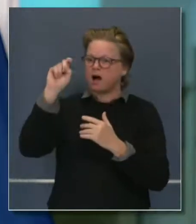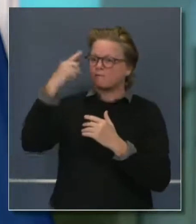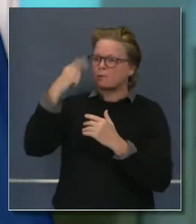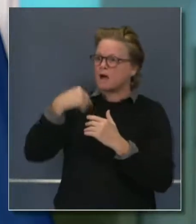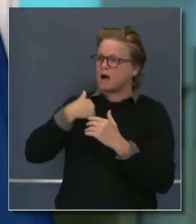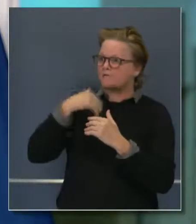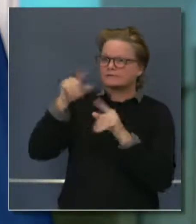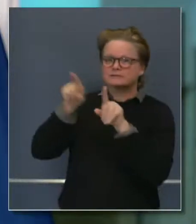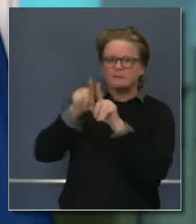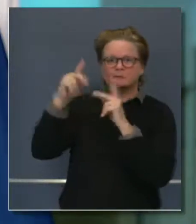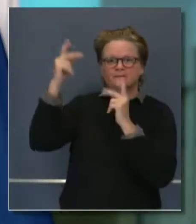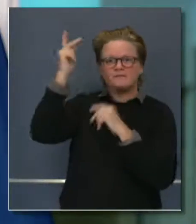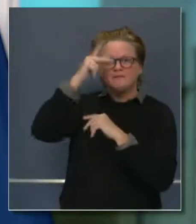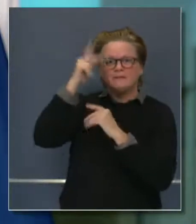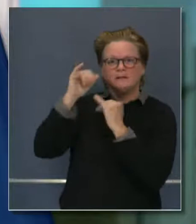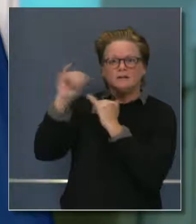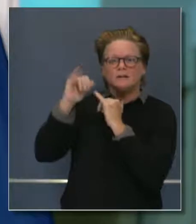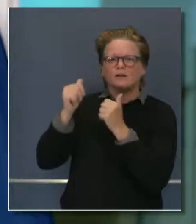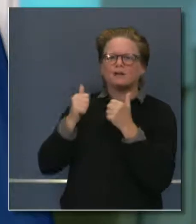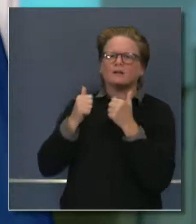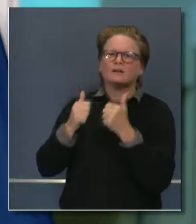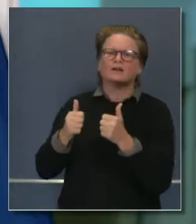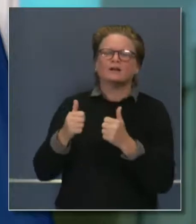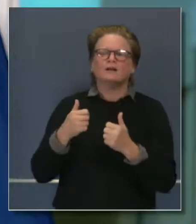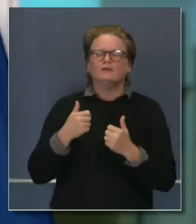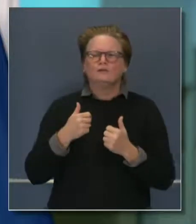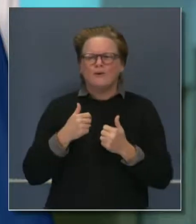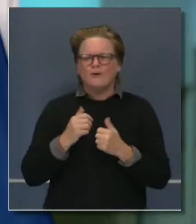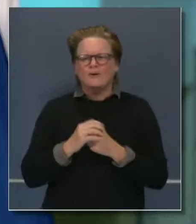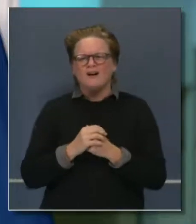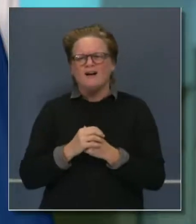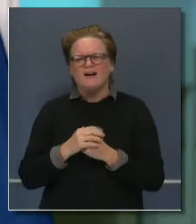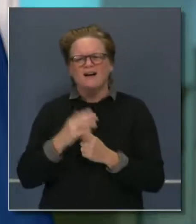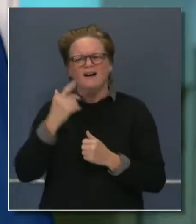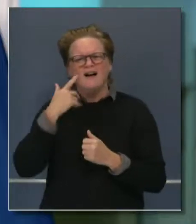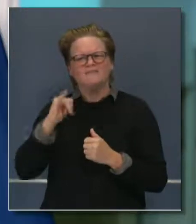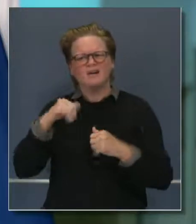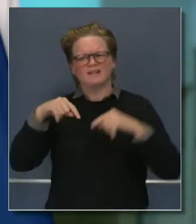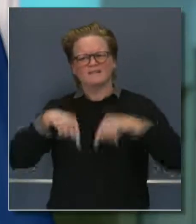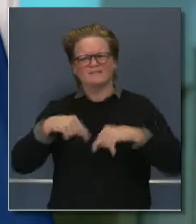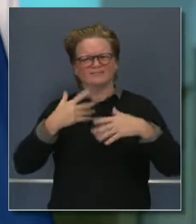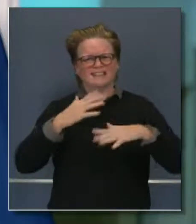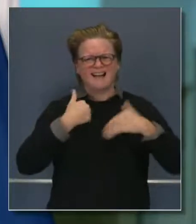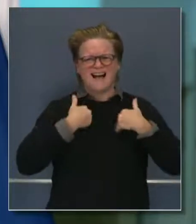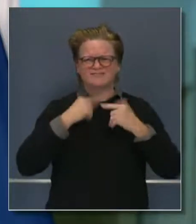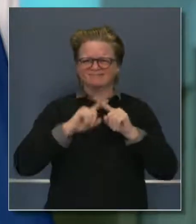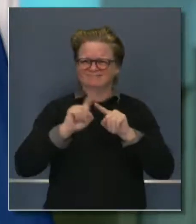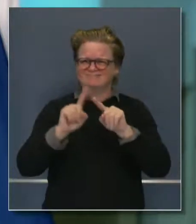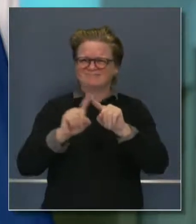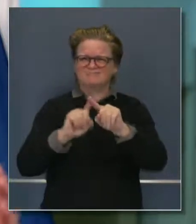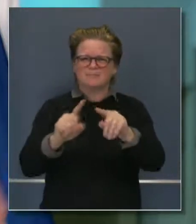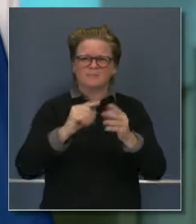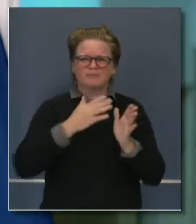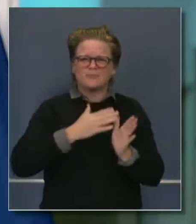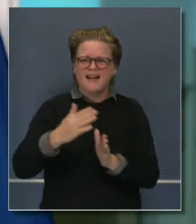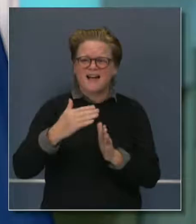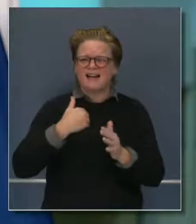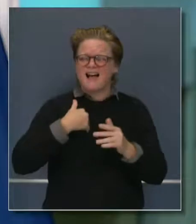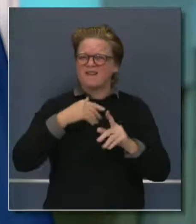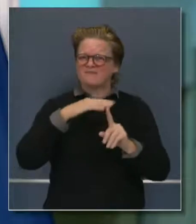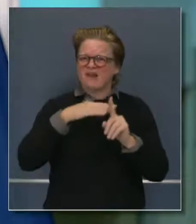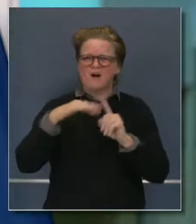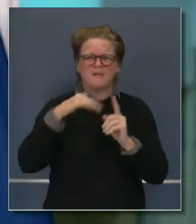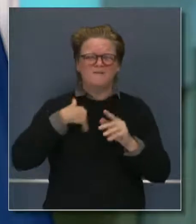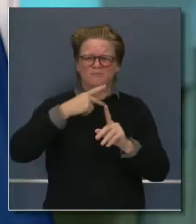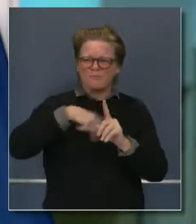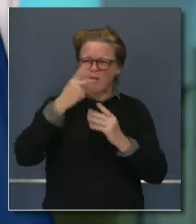future happens here first. We've established a lot of the efforts, and they've been established and advanced here in the state. They just want to begin to scale them. So